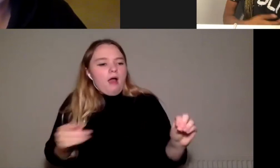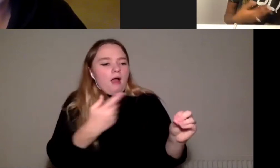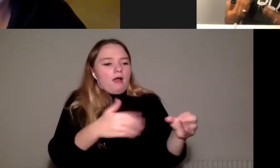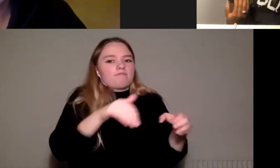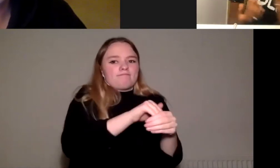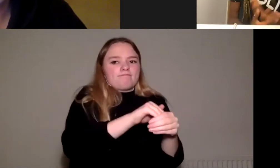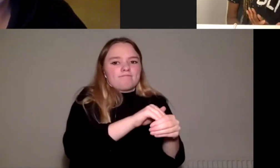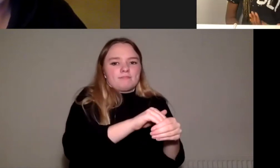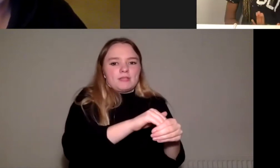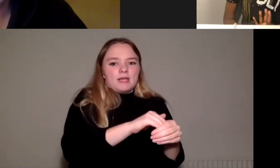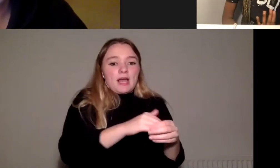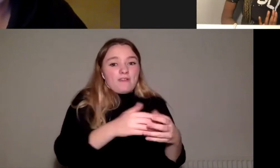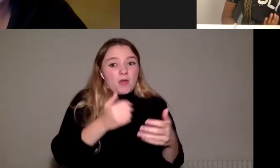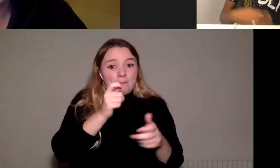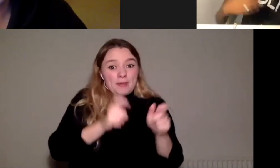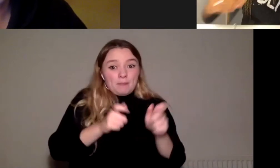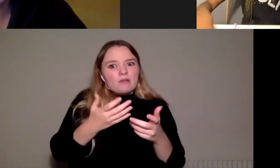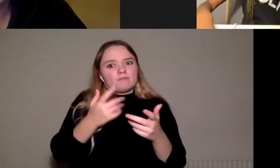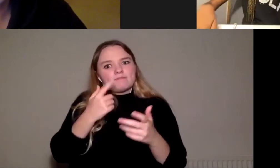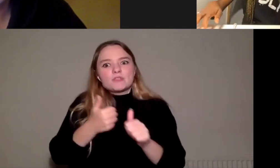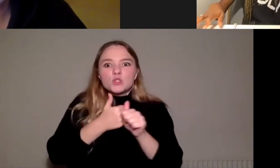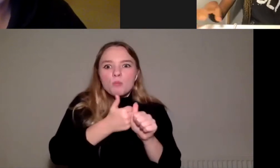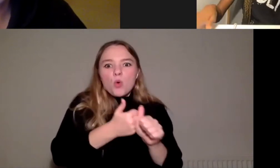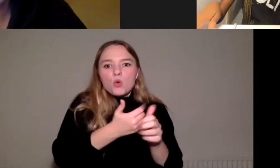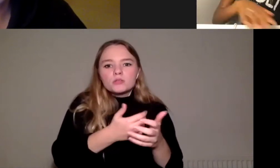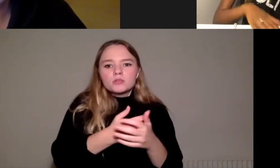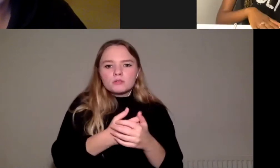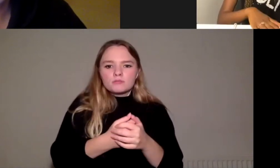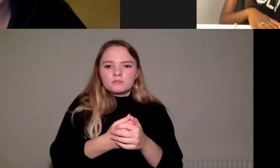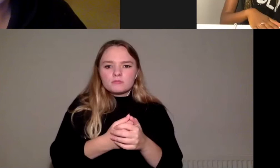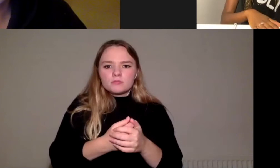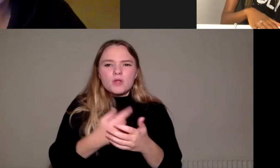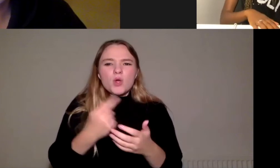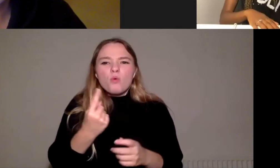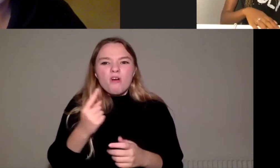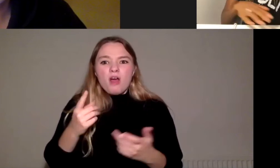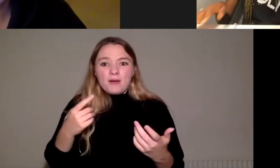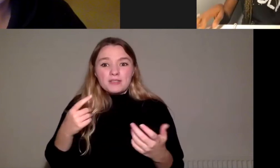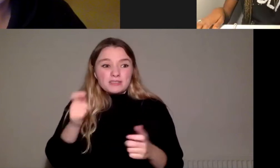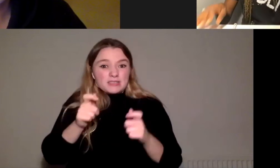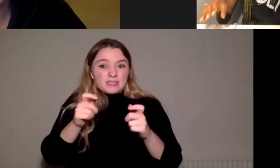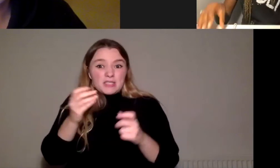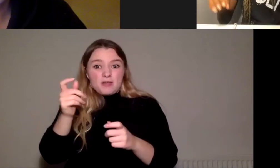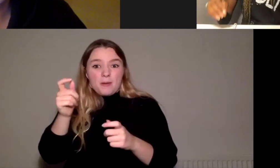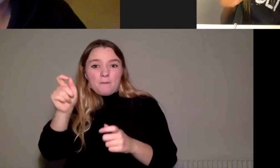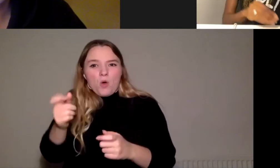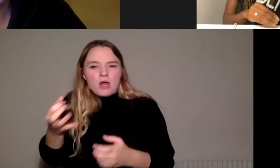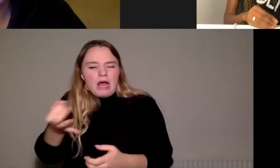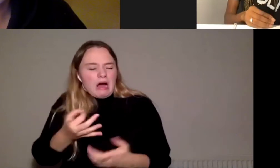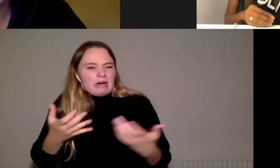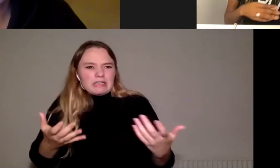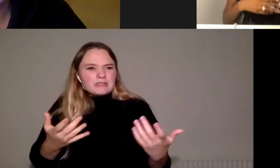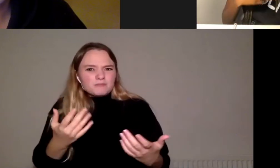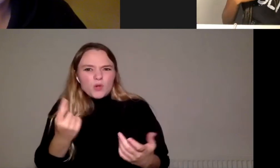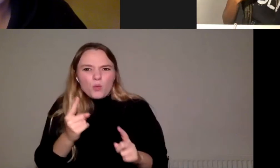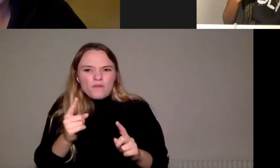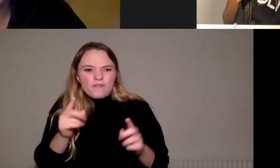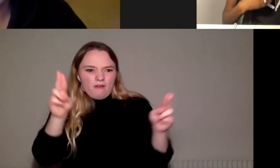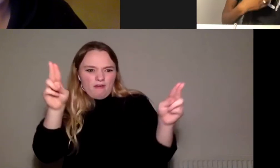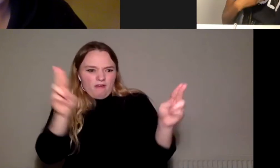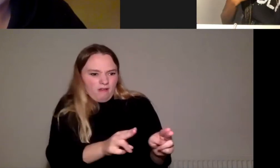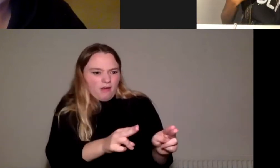the movement. People have said, oh, but you've made one group with 4,000 members. What if only half come across? But if the half that do come across, if they're